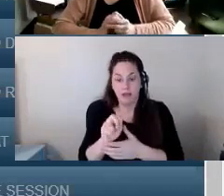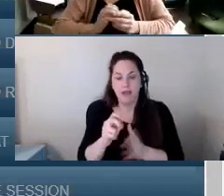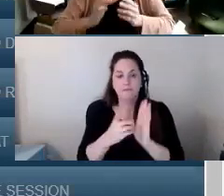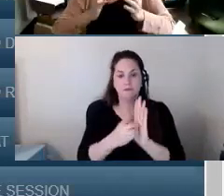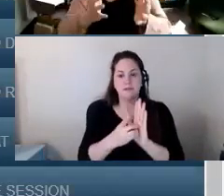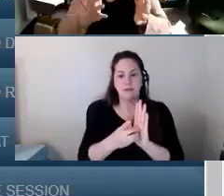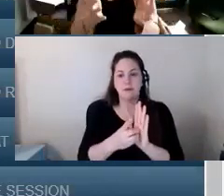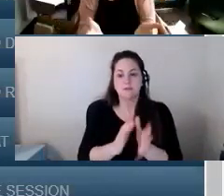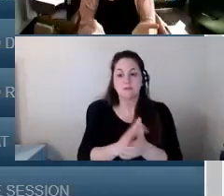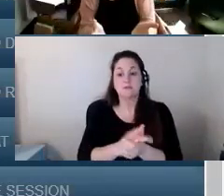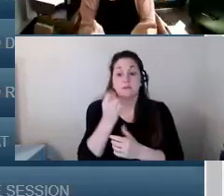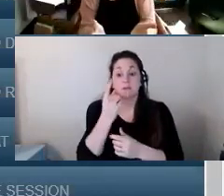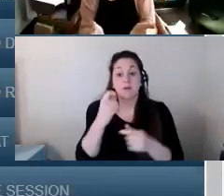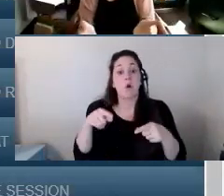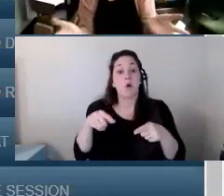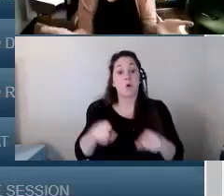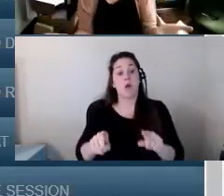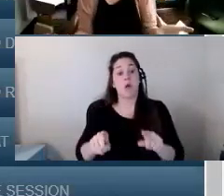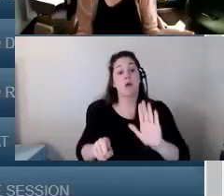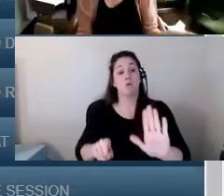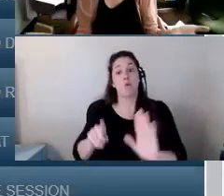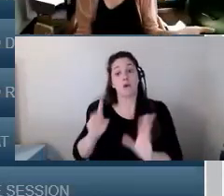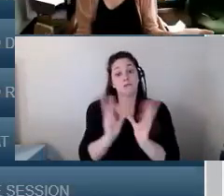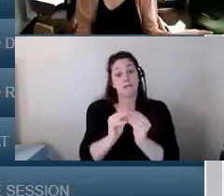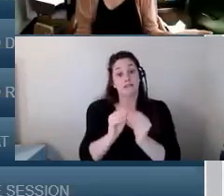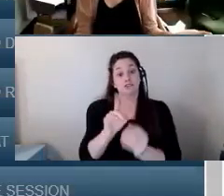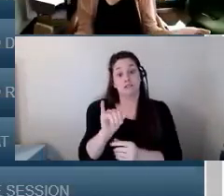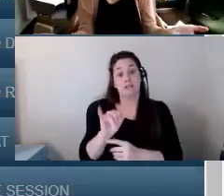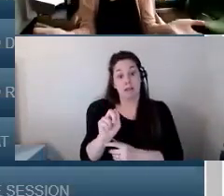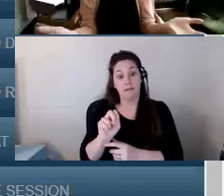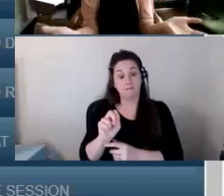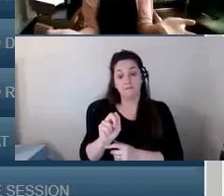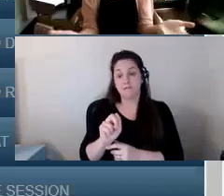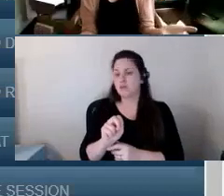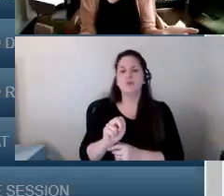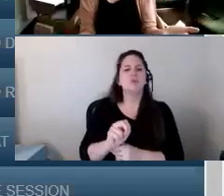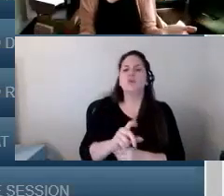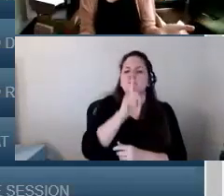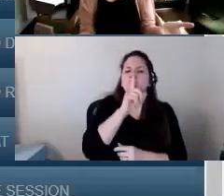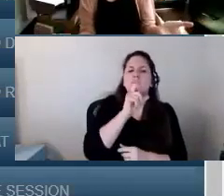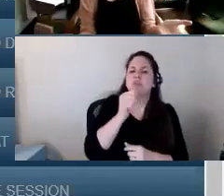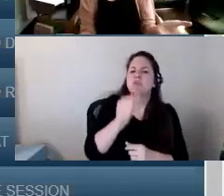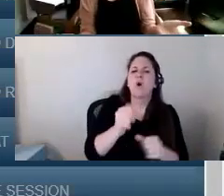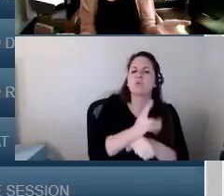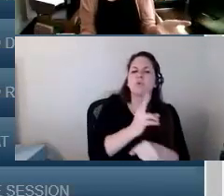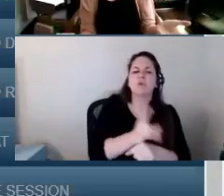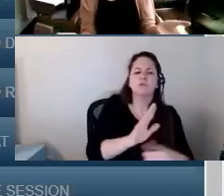demonstrations. When you're doing your session live, of course, you won't play your narration